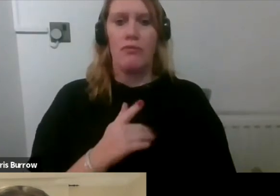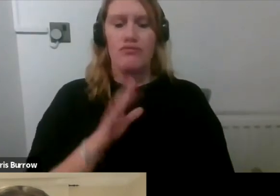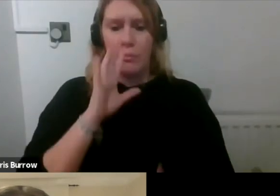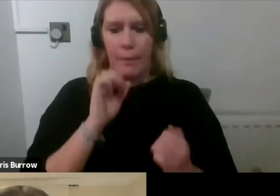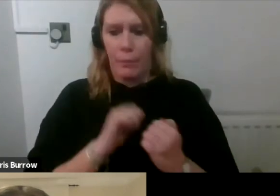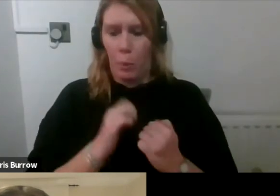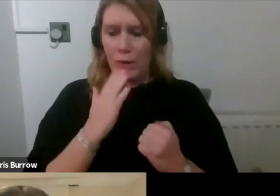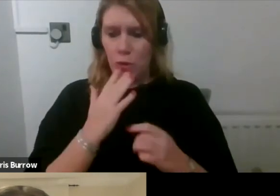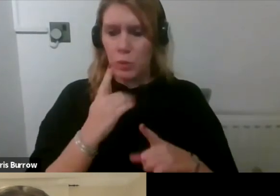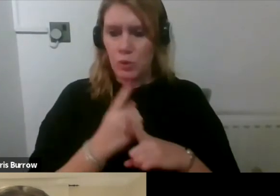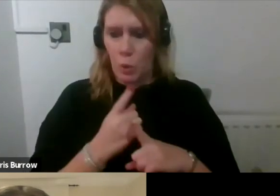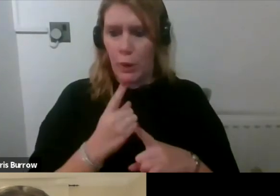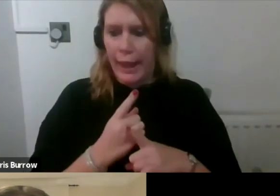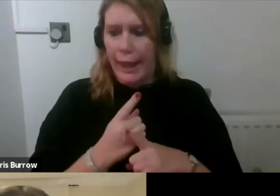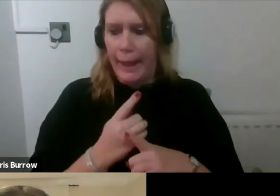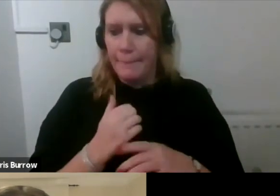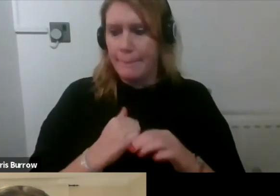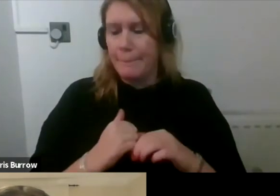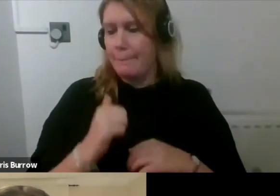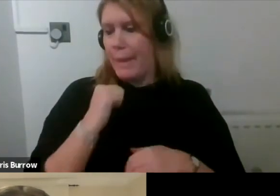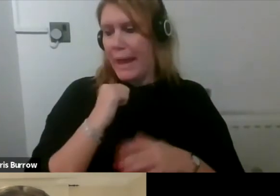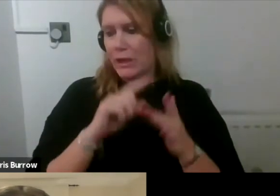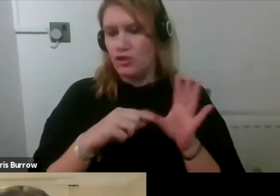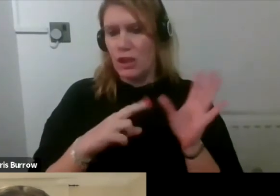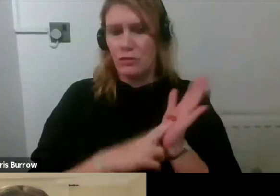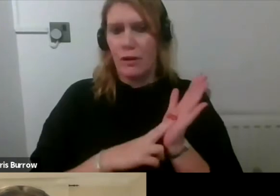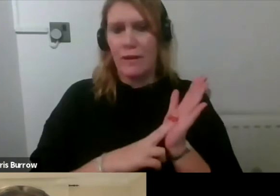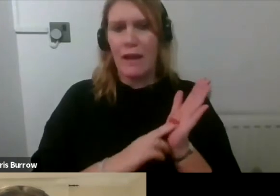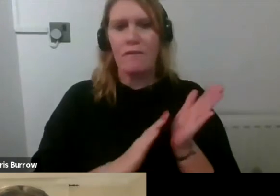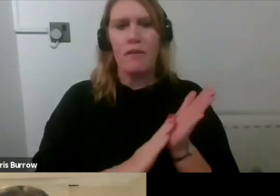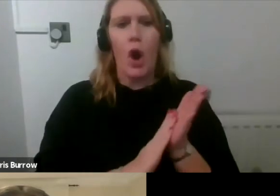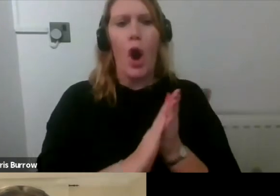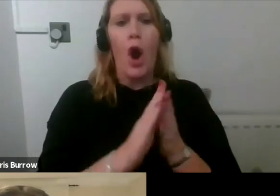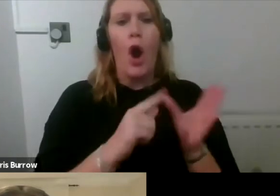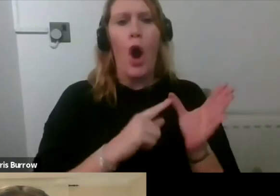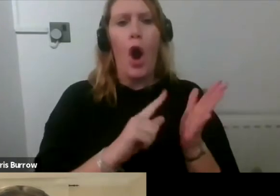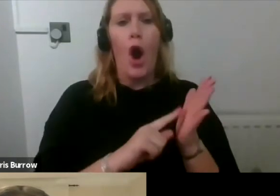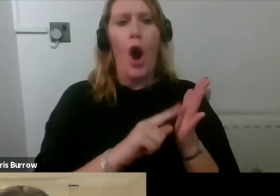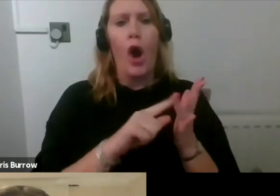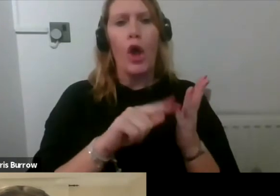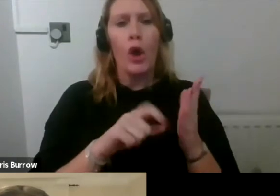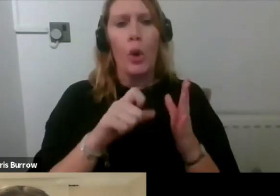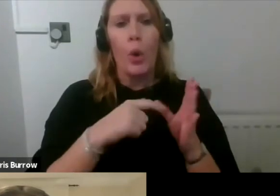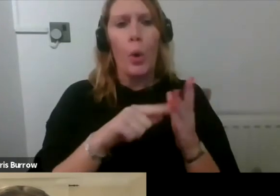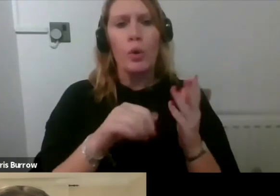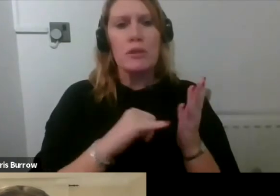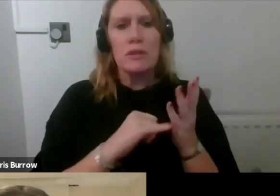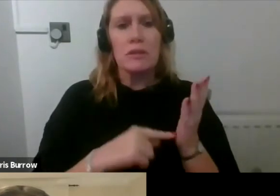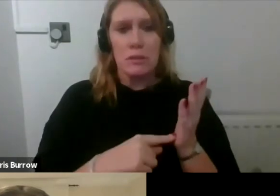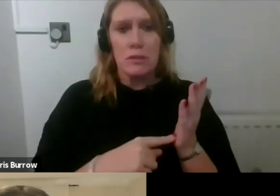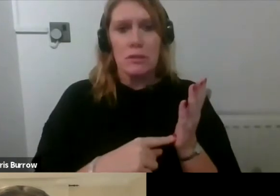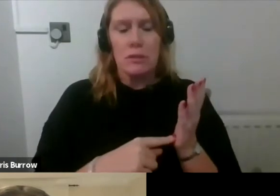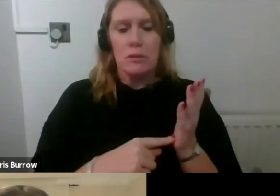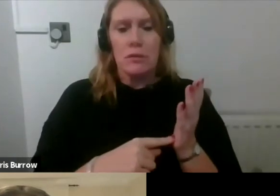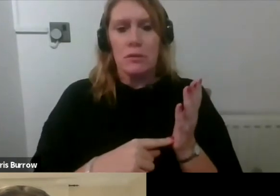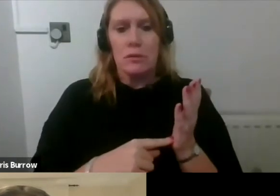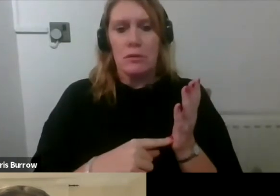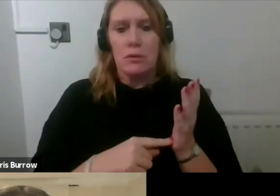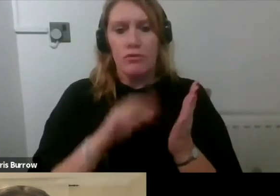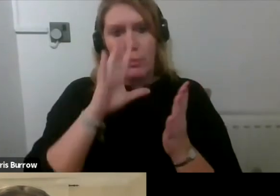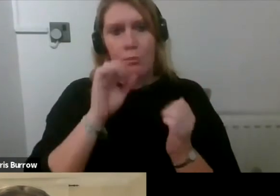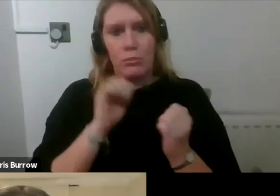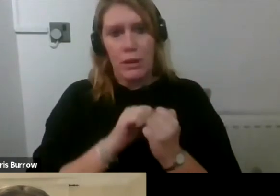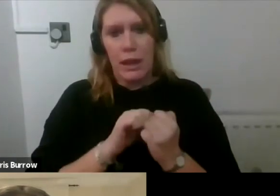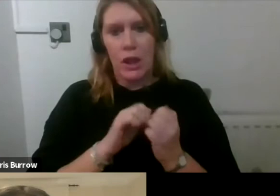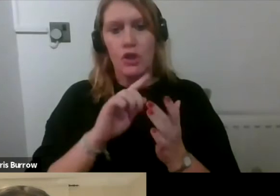January for Holocaust Memorial Day, and it seems like a different year, but Julie and I bizarrely were